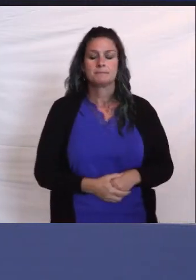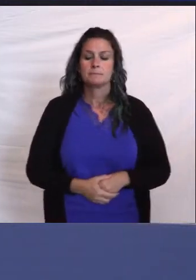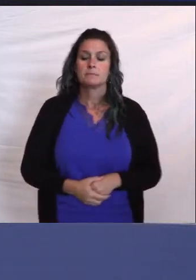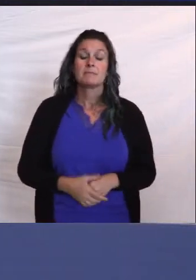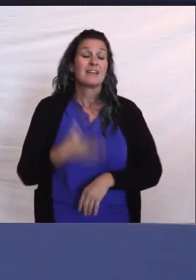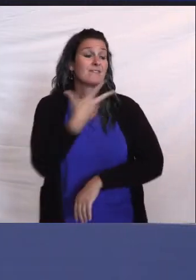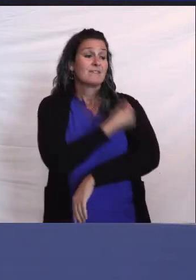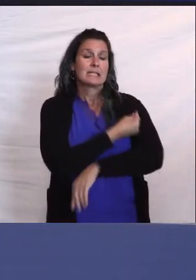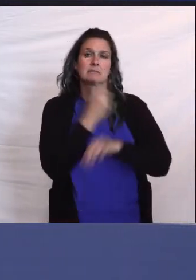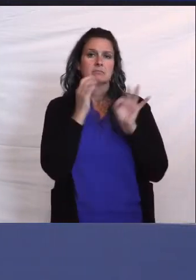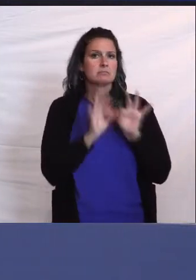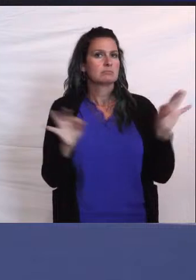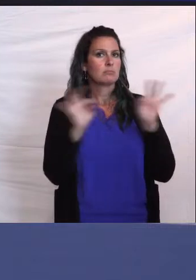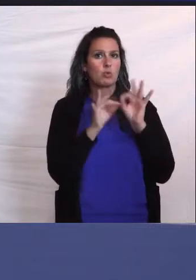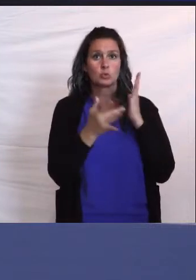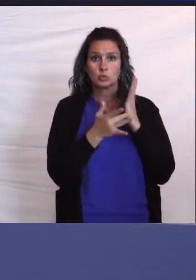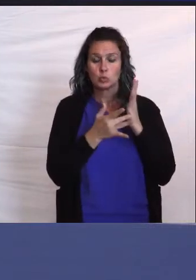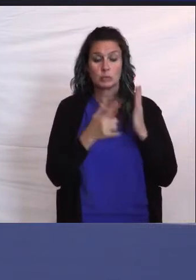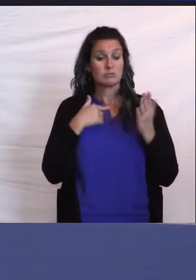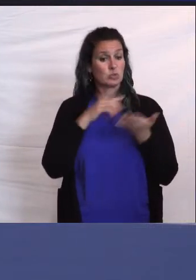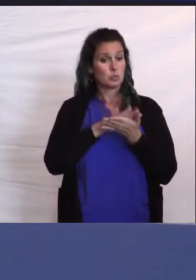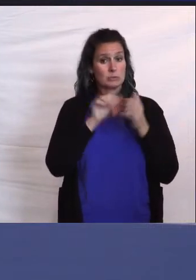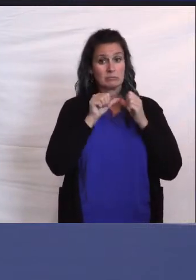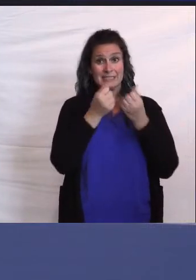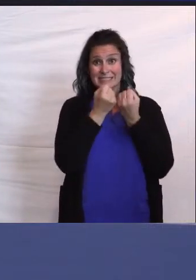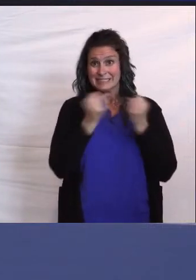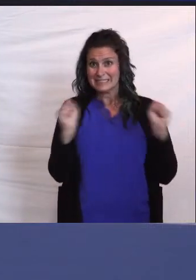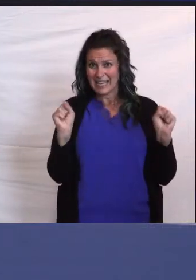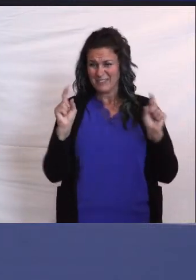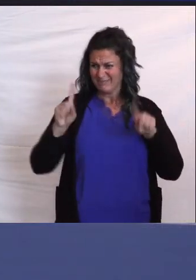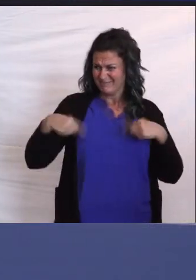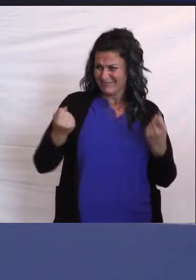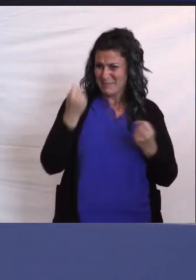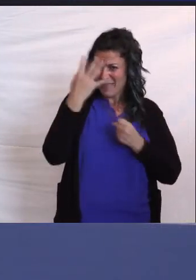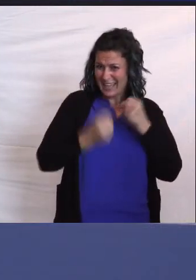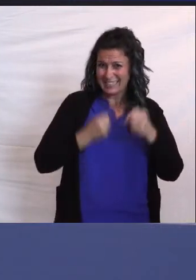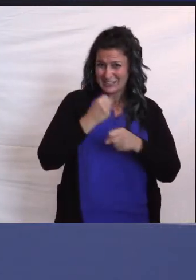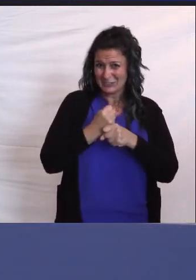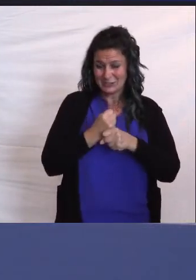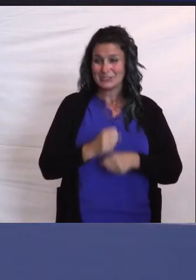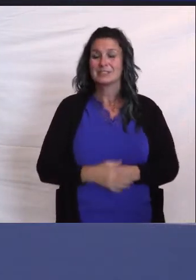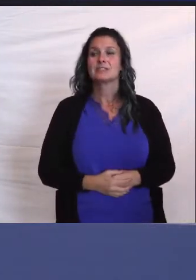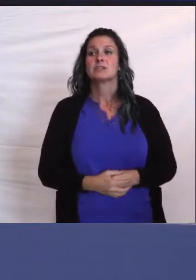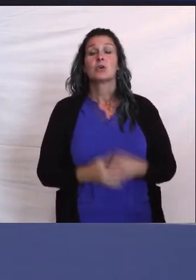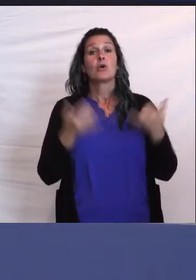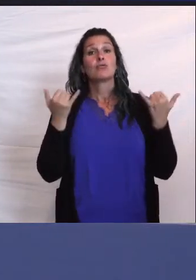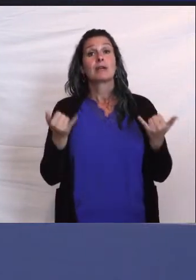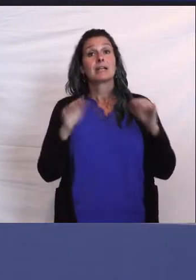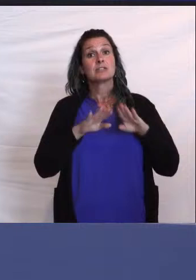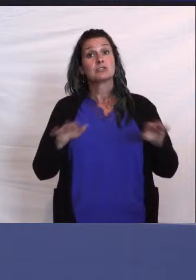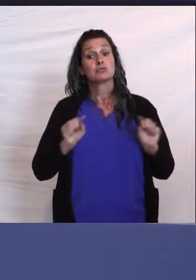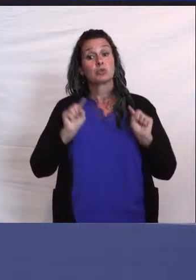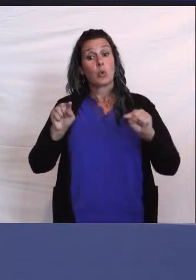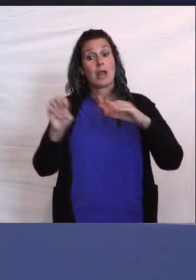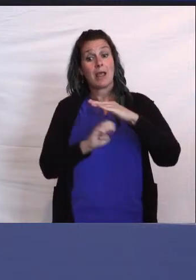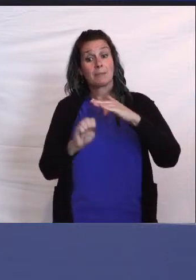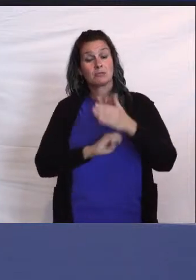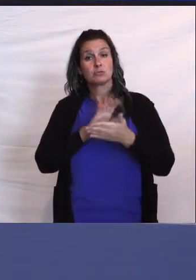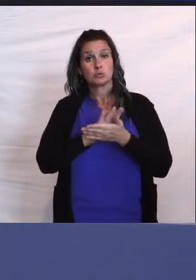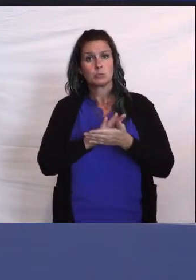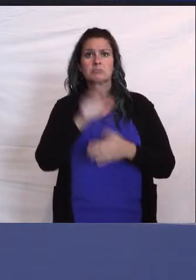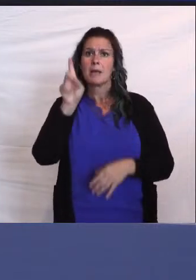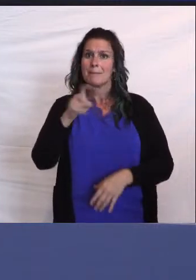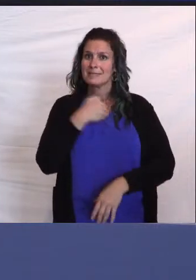been used to keep our schools safe for many years. Right now, for children to attend elementary school, they need